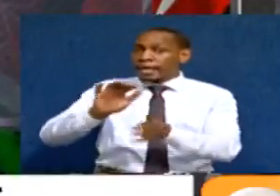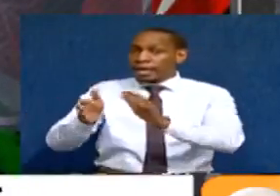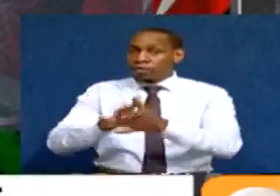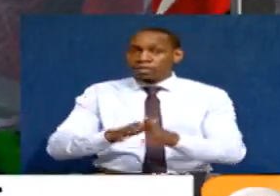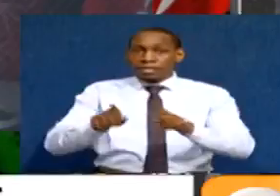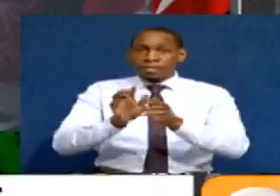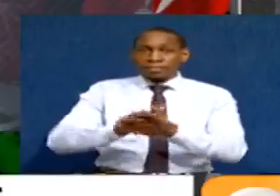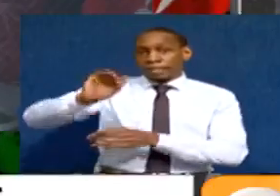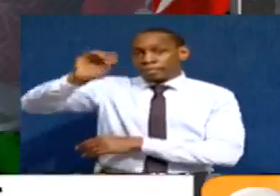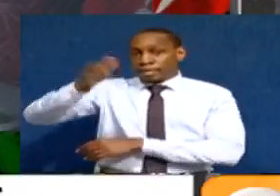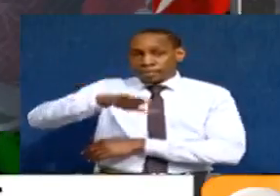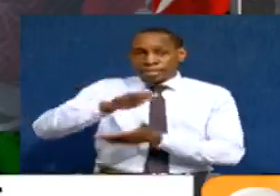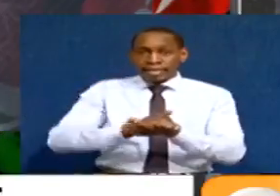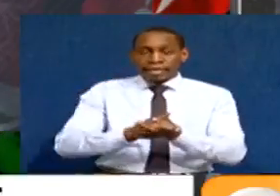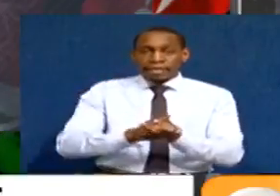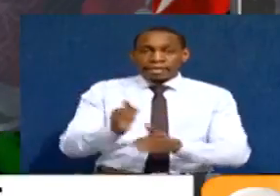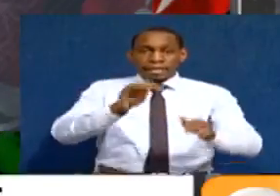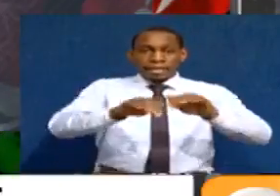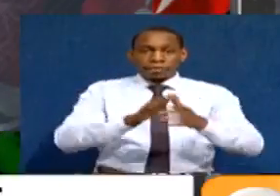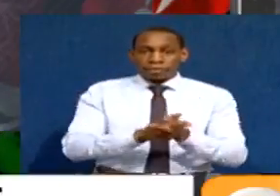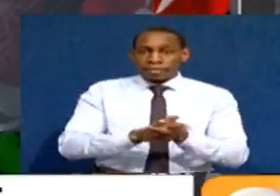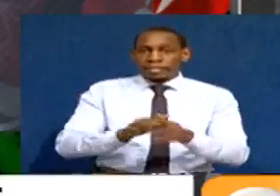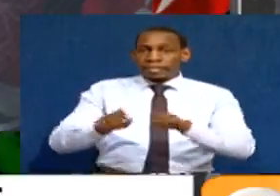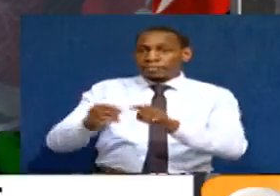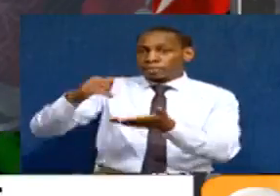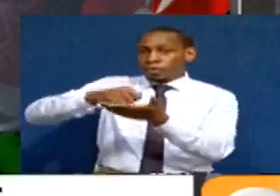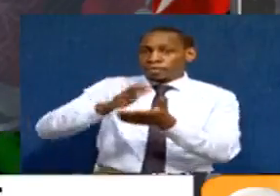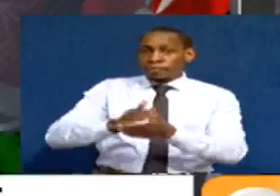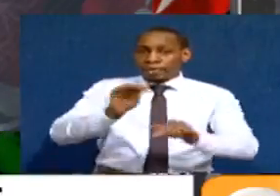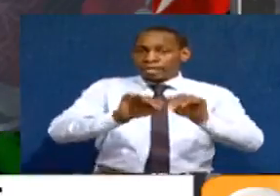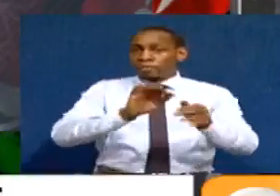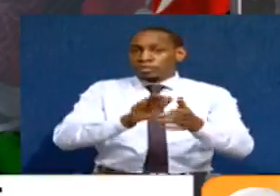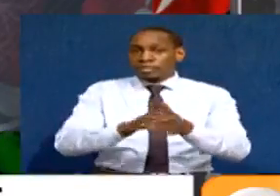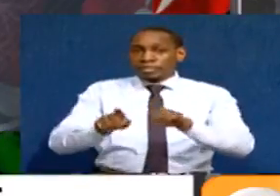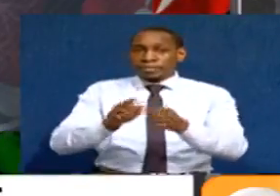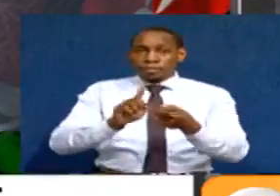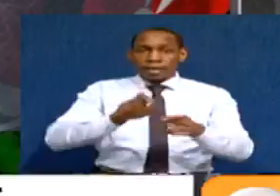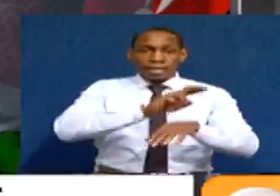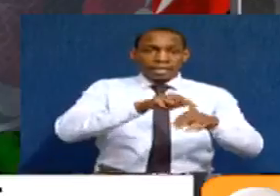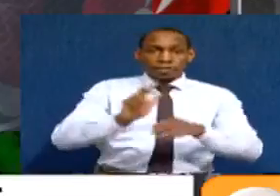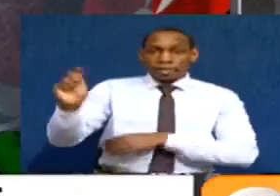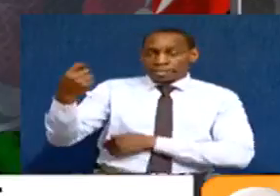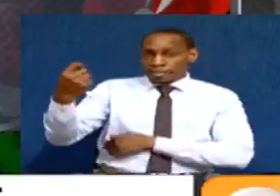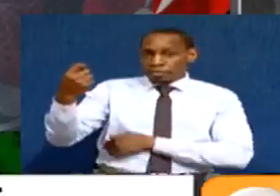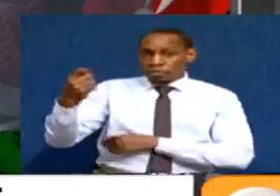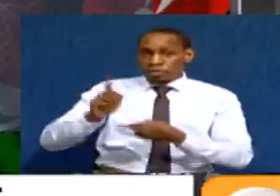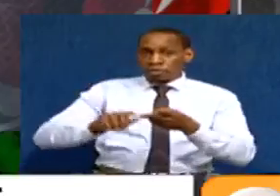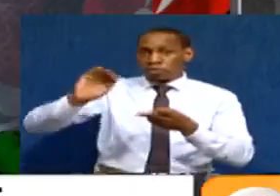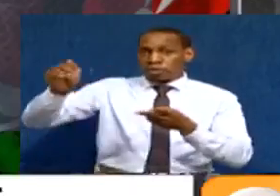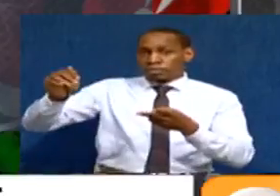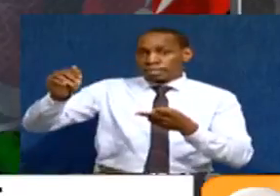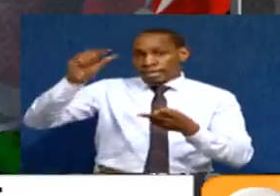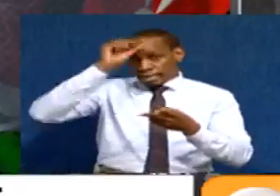features and urban centers of the electoral area. They shall consider the type of election, whether it's national for presidential, county